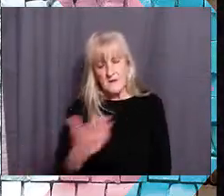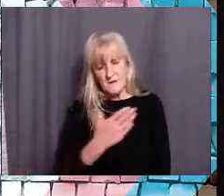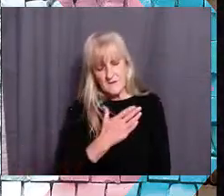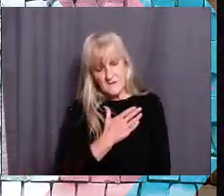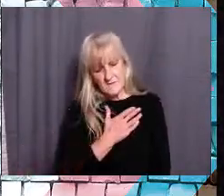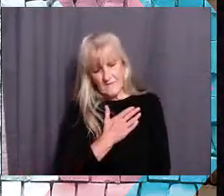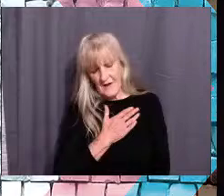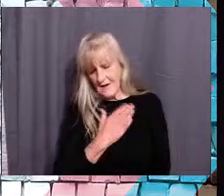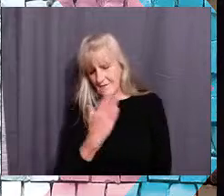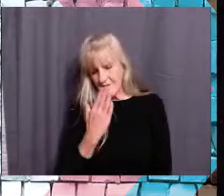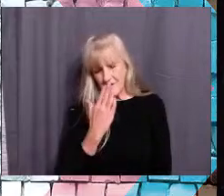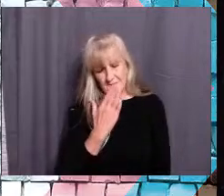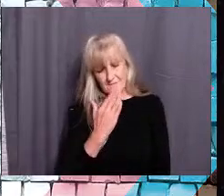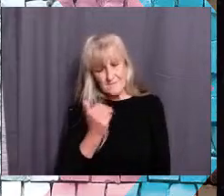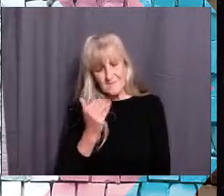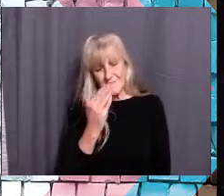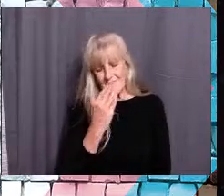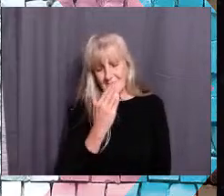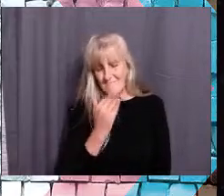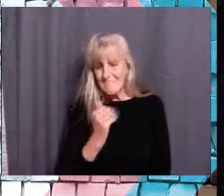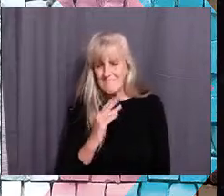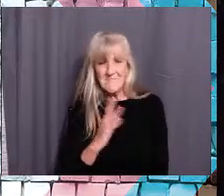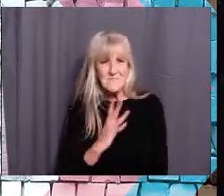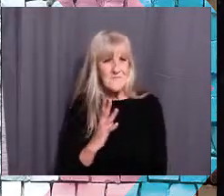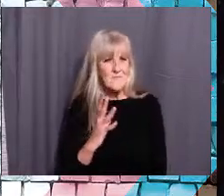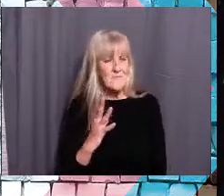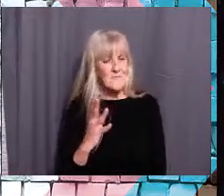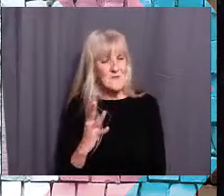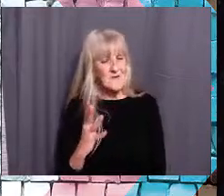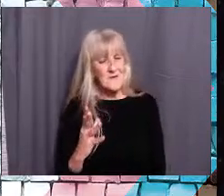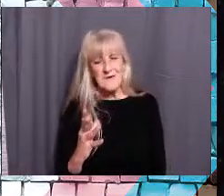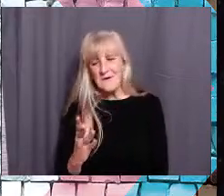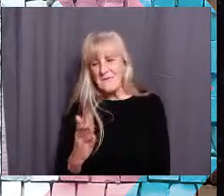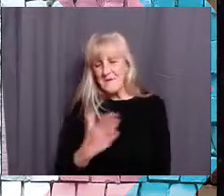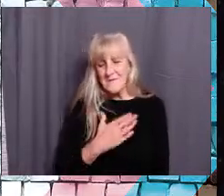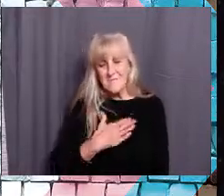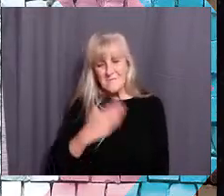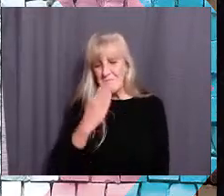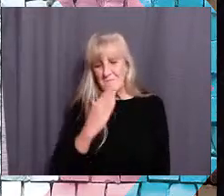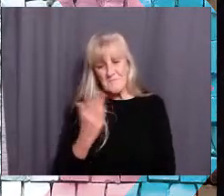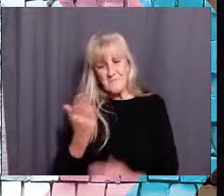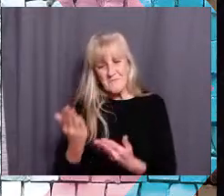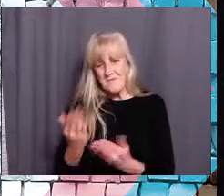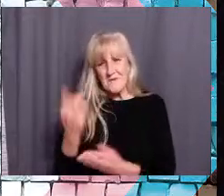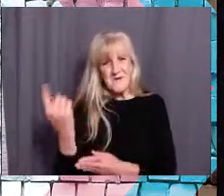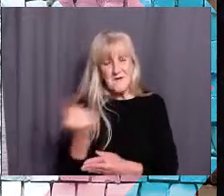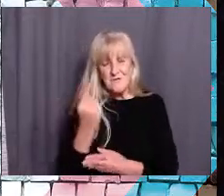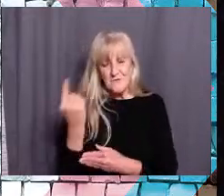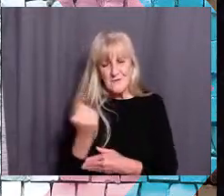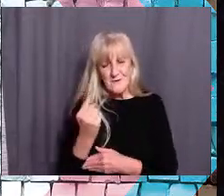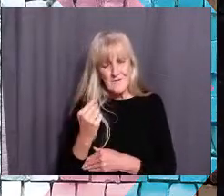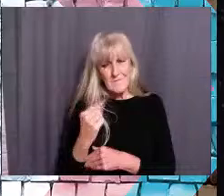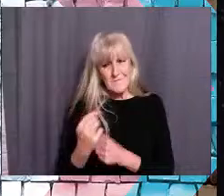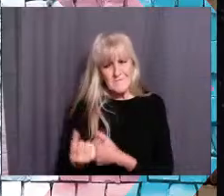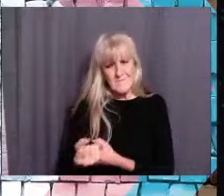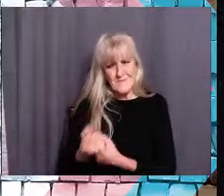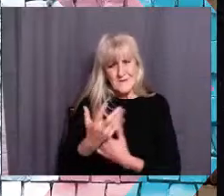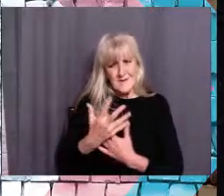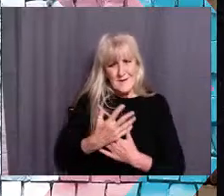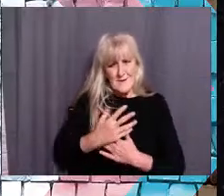He's fine. He always keeps me guessing,